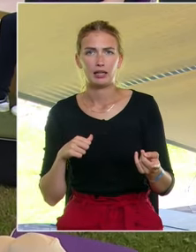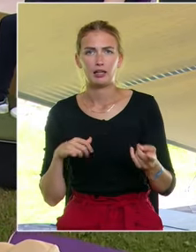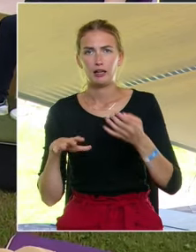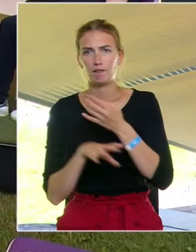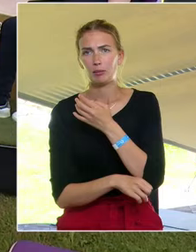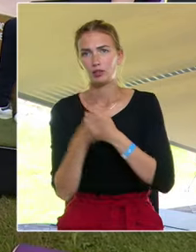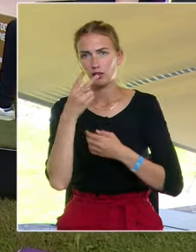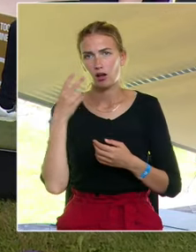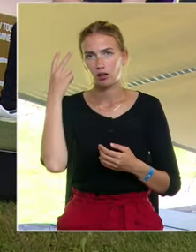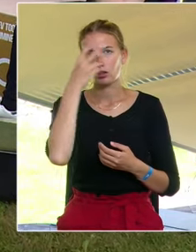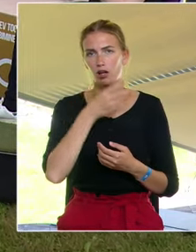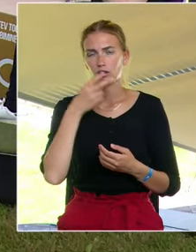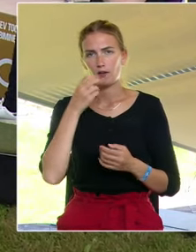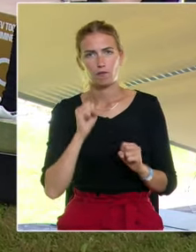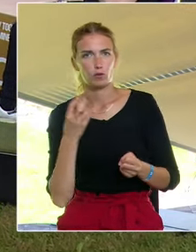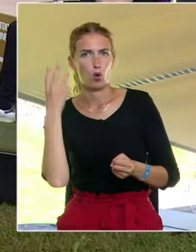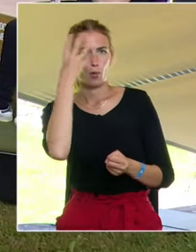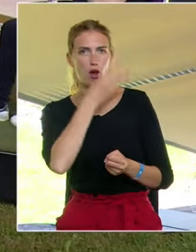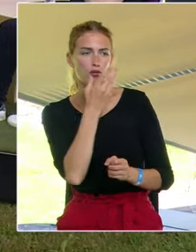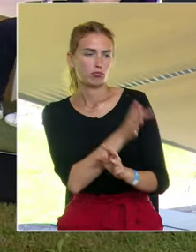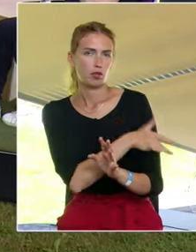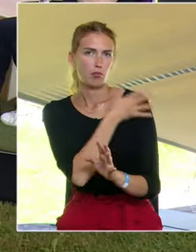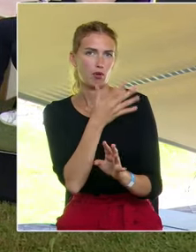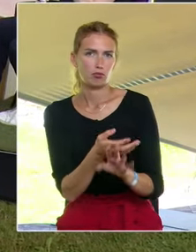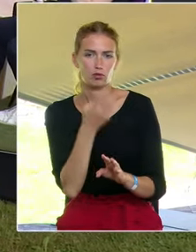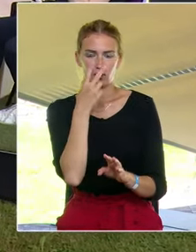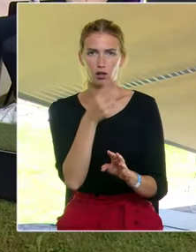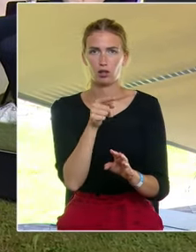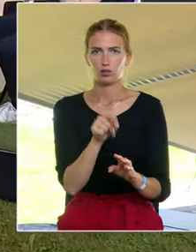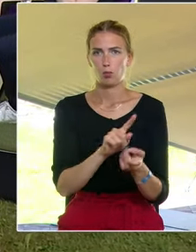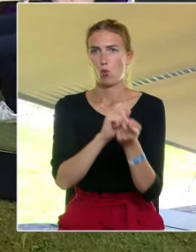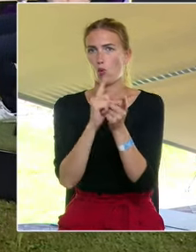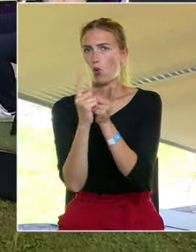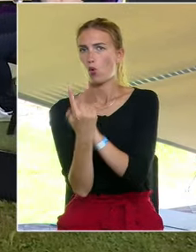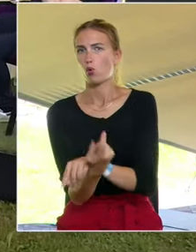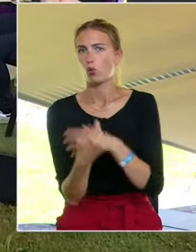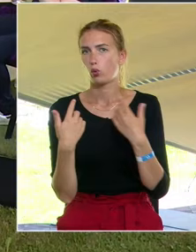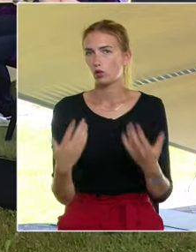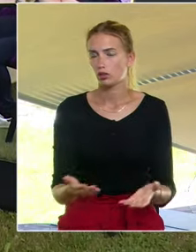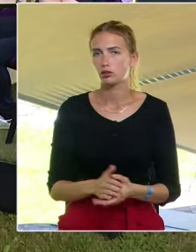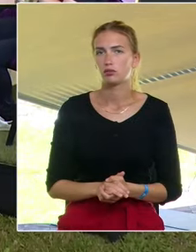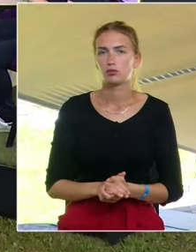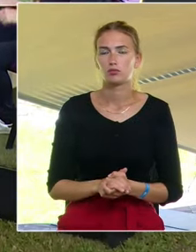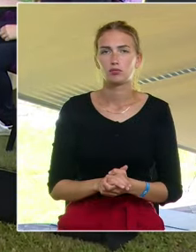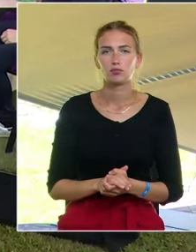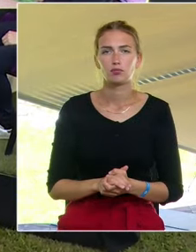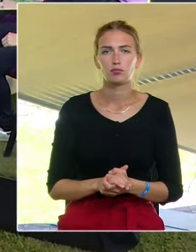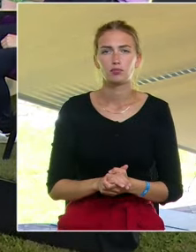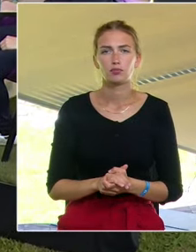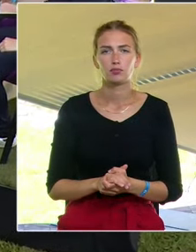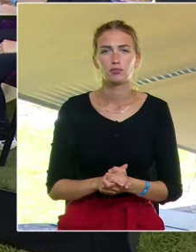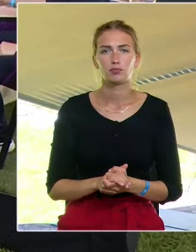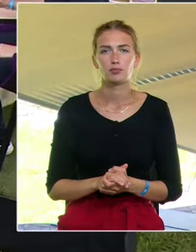two or three years from those ventures that you're managing? Well, actually, the history goes back not 2 to 3, but 20 to 30. I was